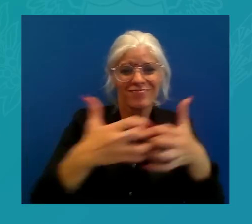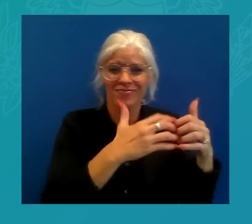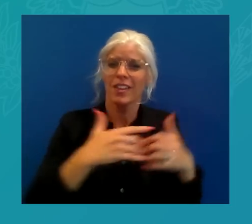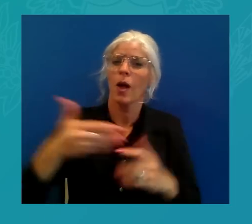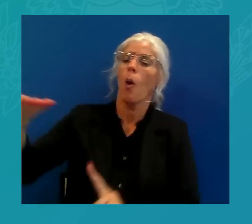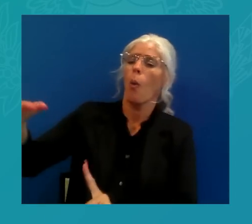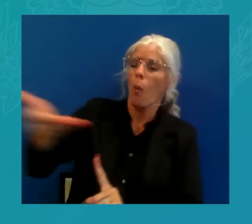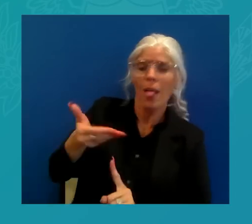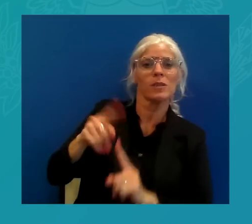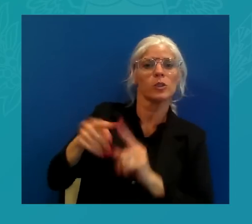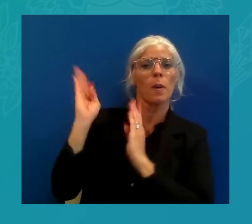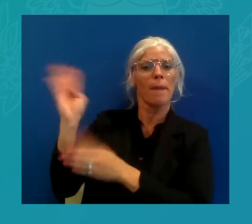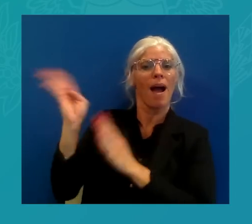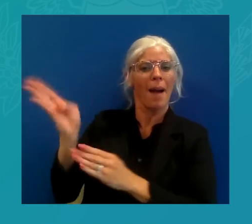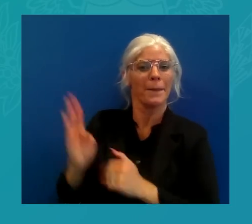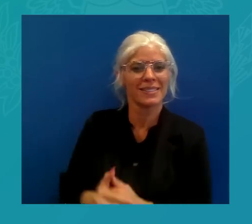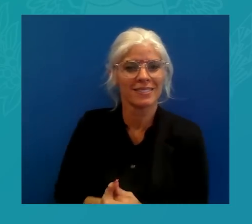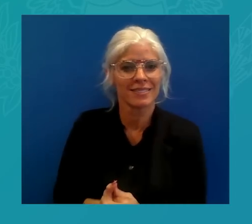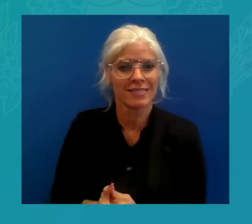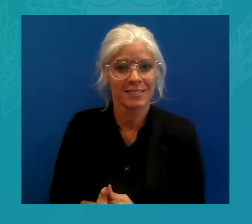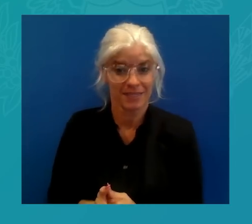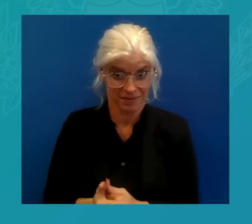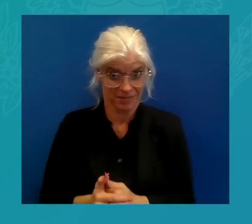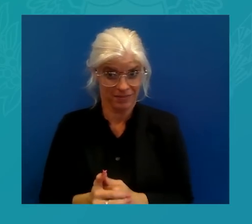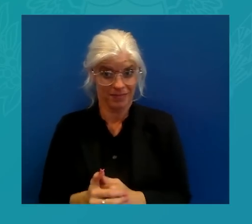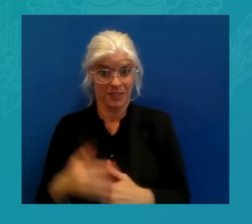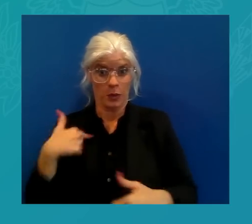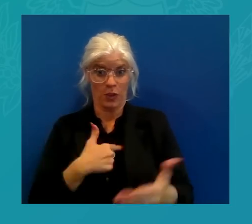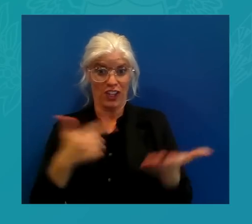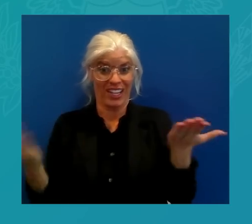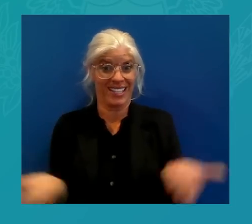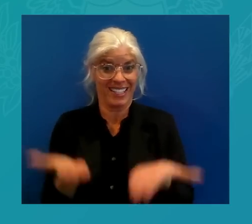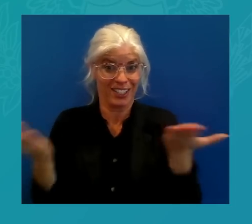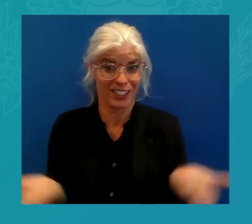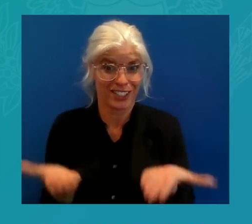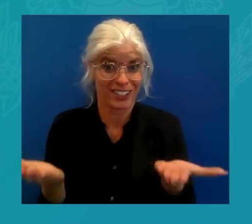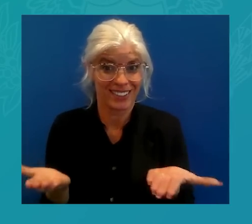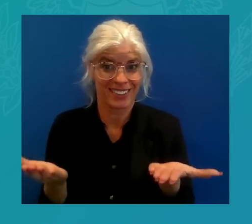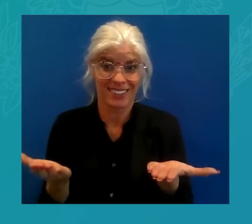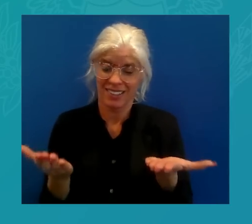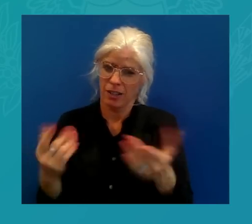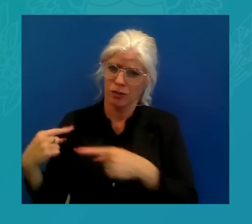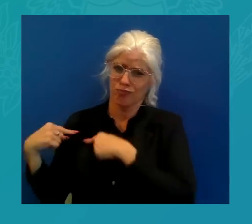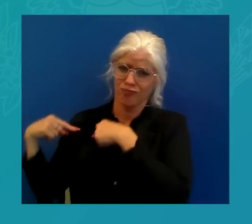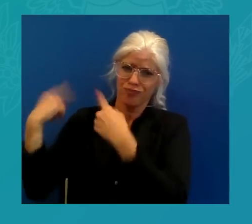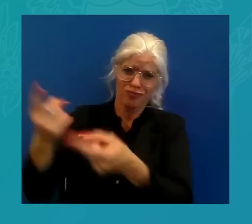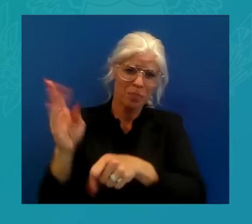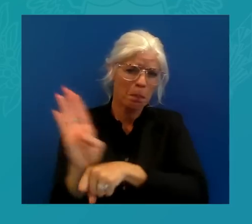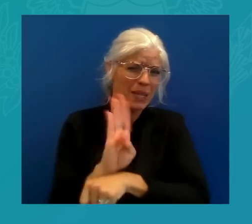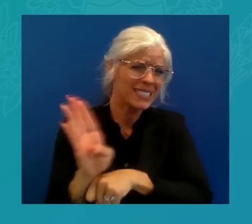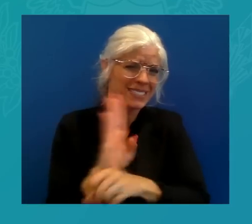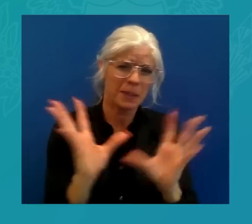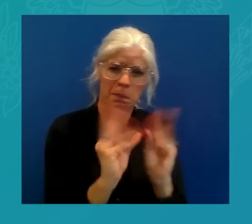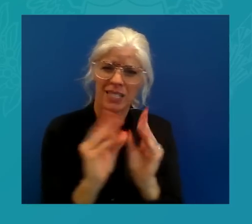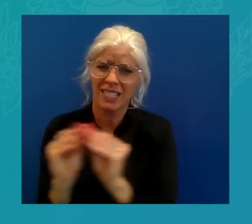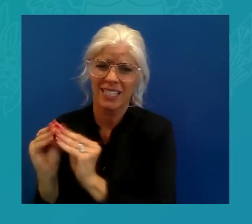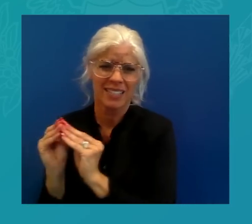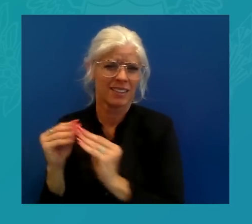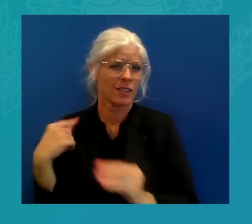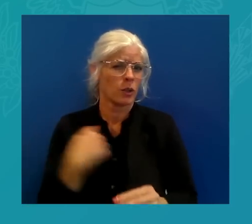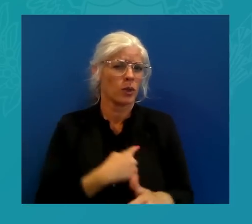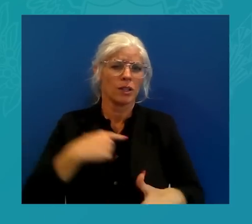my Caribbean colleagues were here in February, we held an action-packed summit and made a good deal of